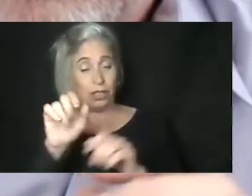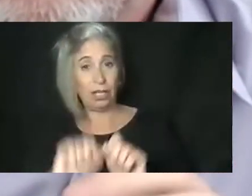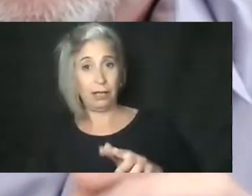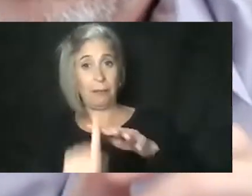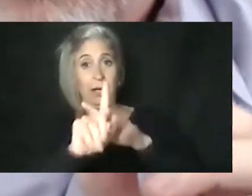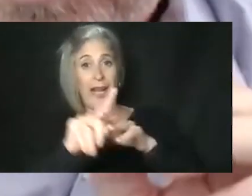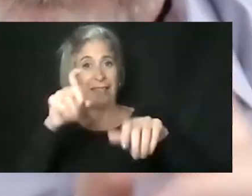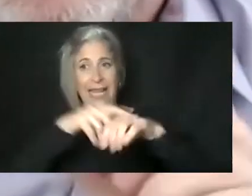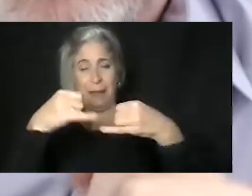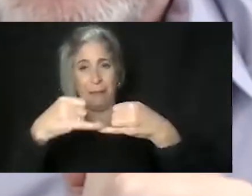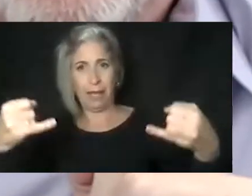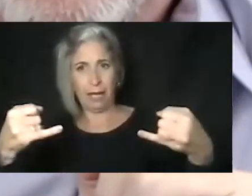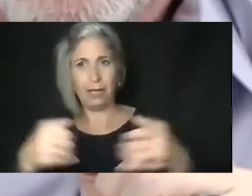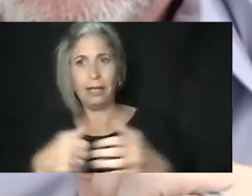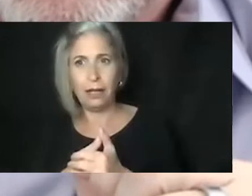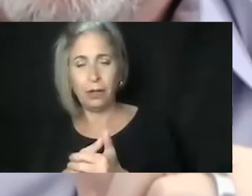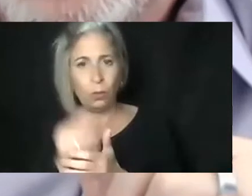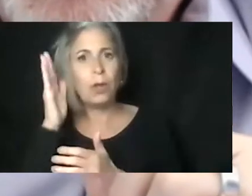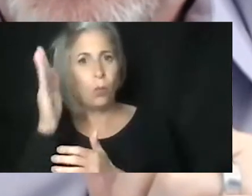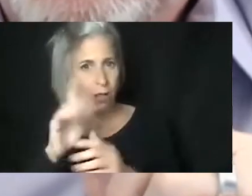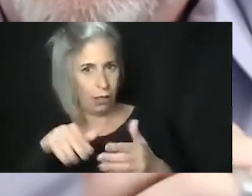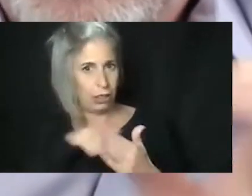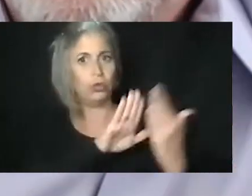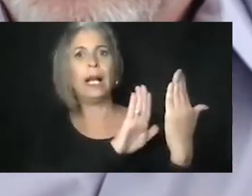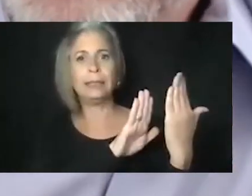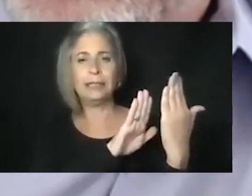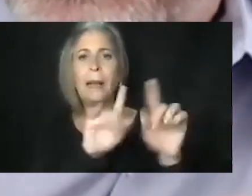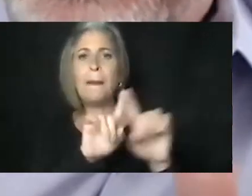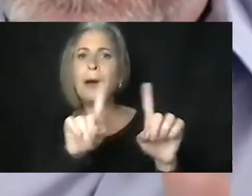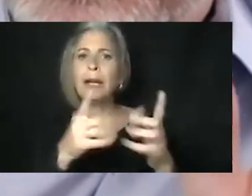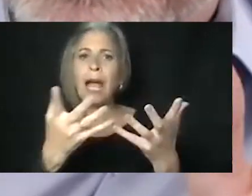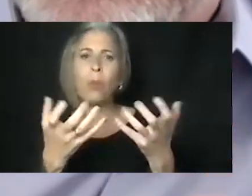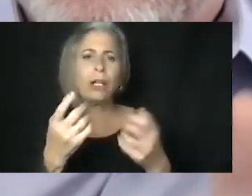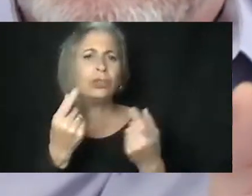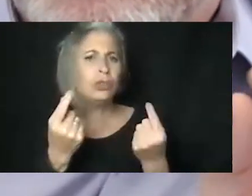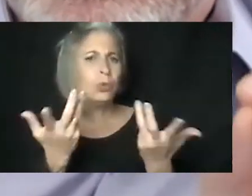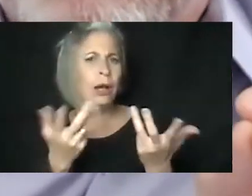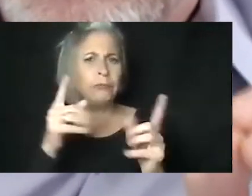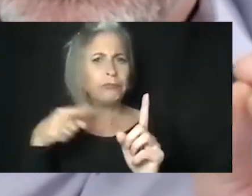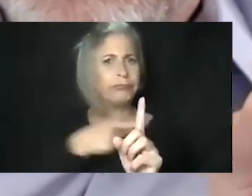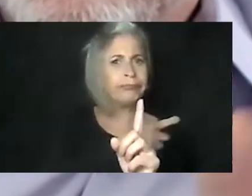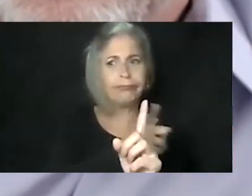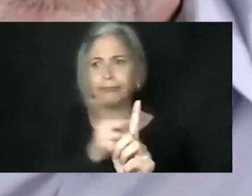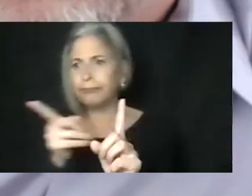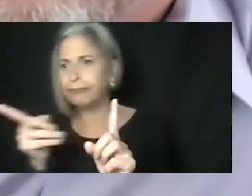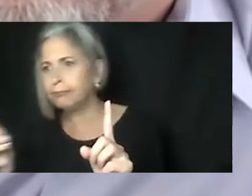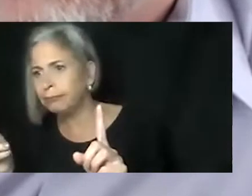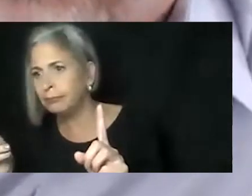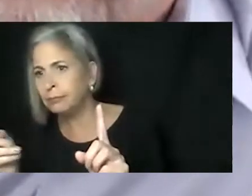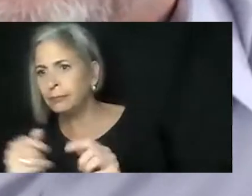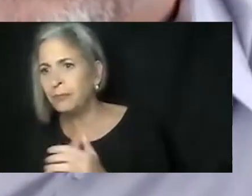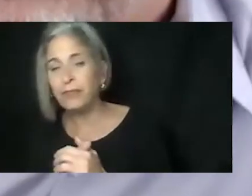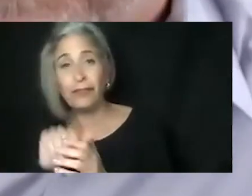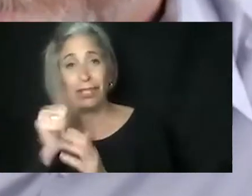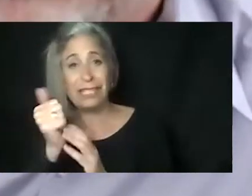timeline here, and we're going to get to those. But what I'd love to do is kind of steer this conversation for the next